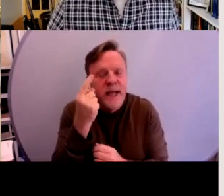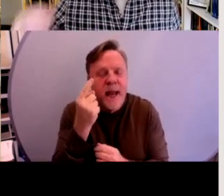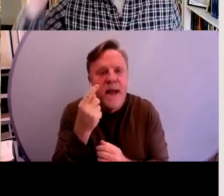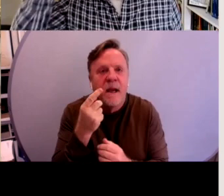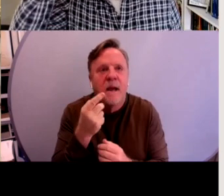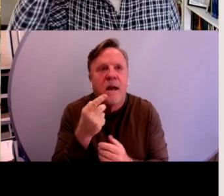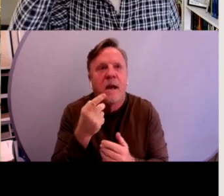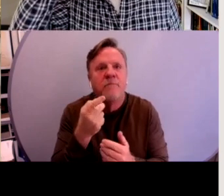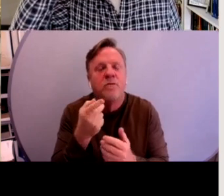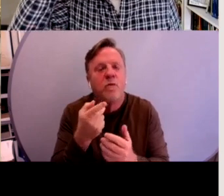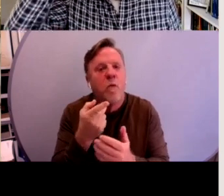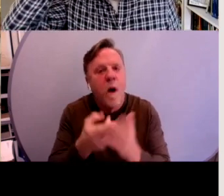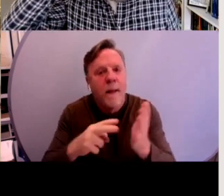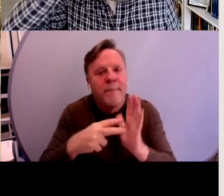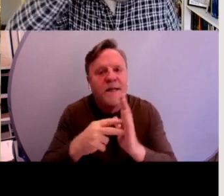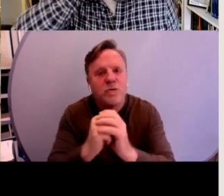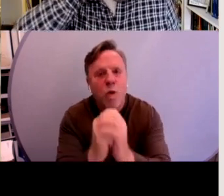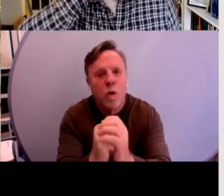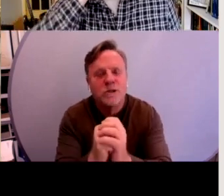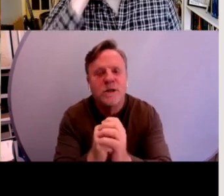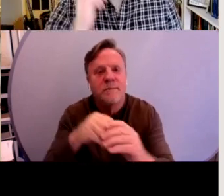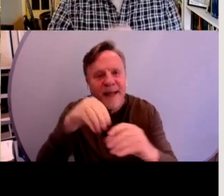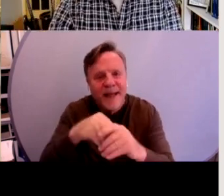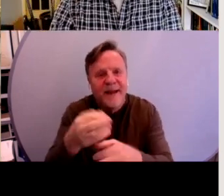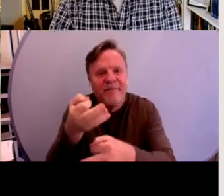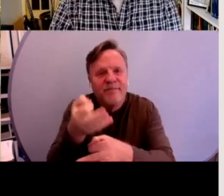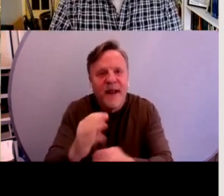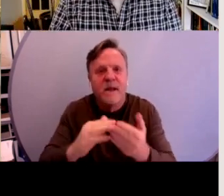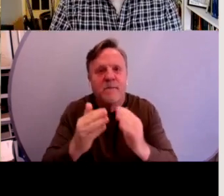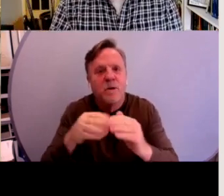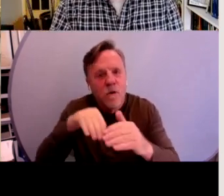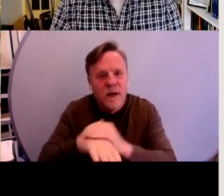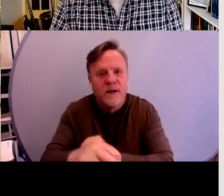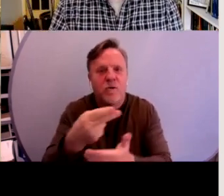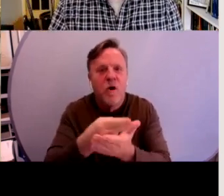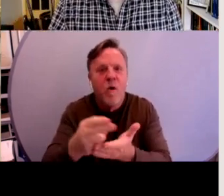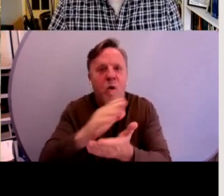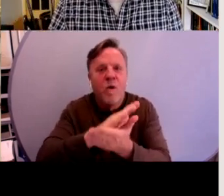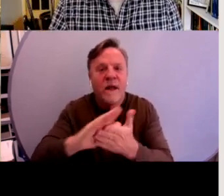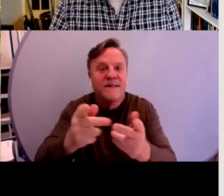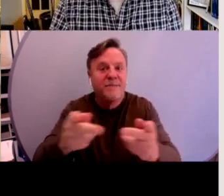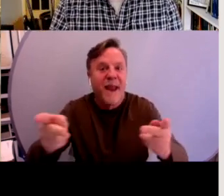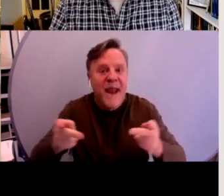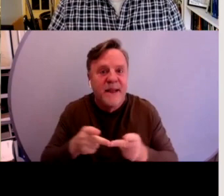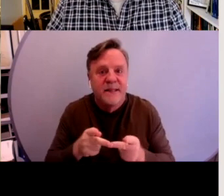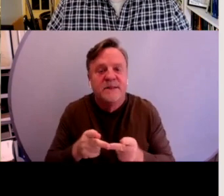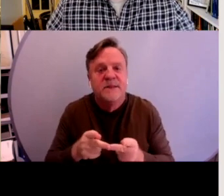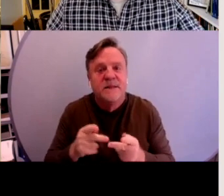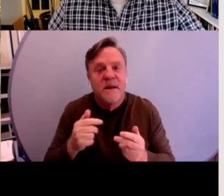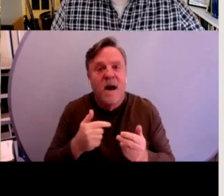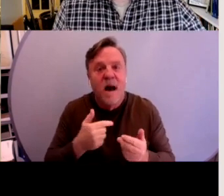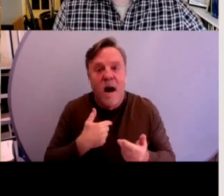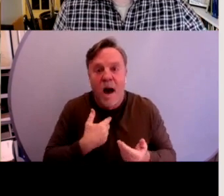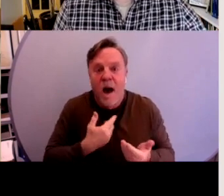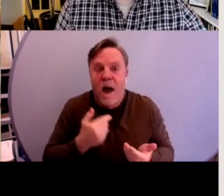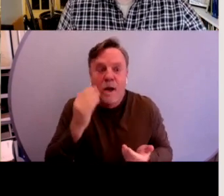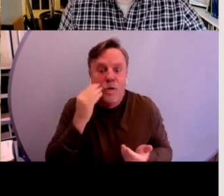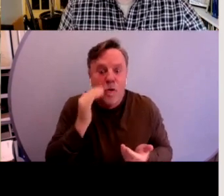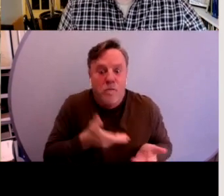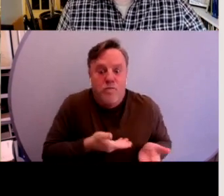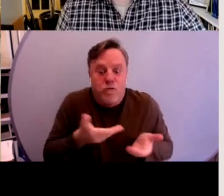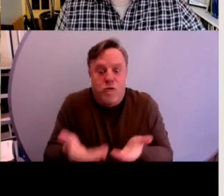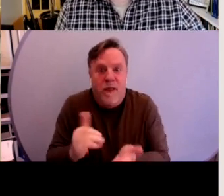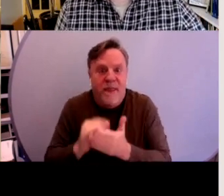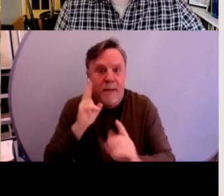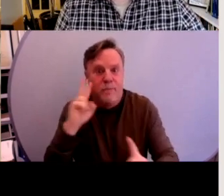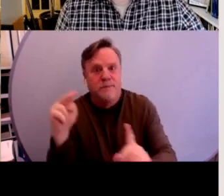is to worship, what it is to be in a faith community, to enter a holy space, I could bring that perspective and just be